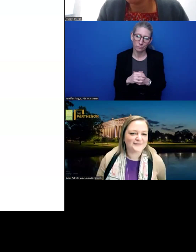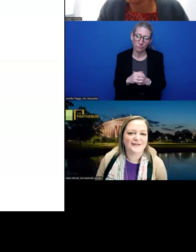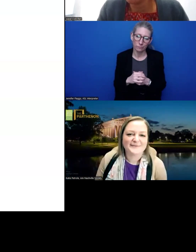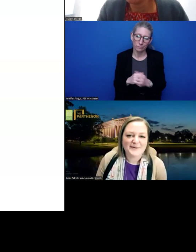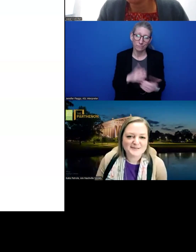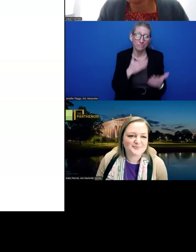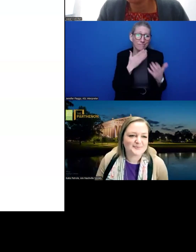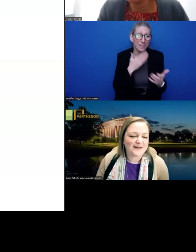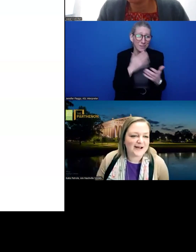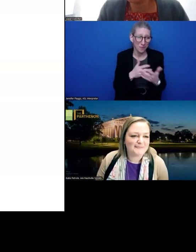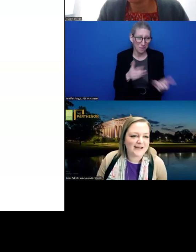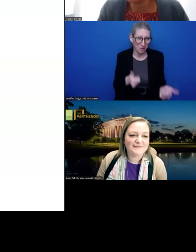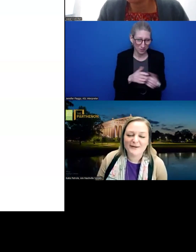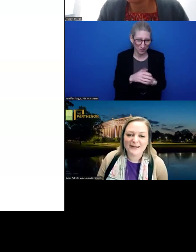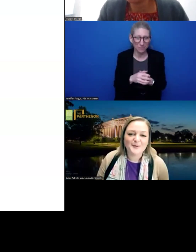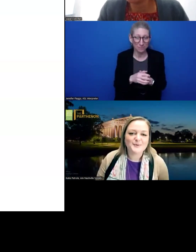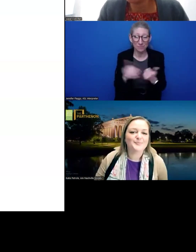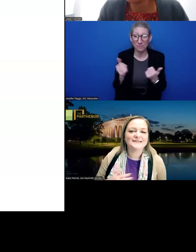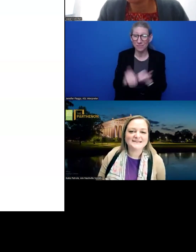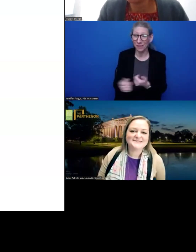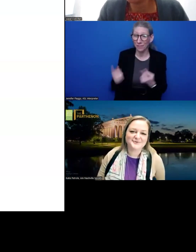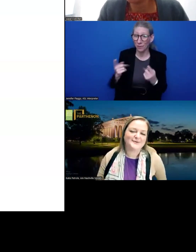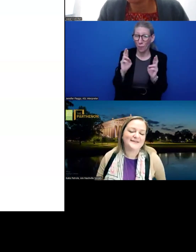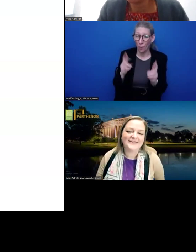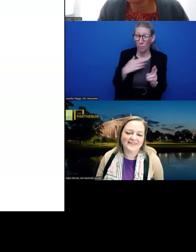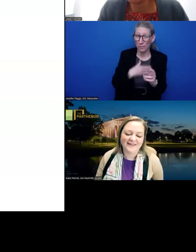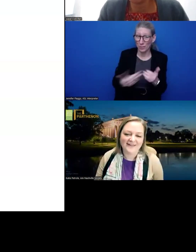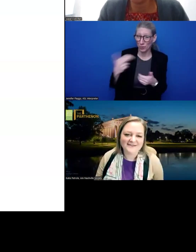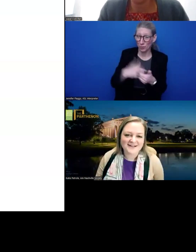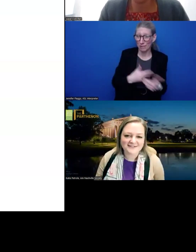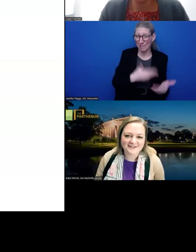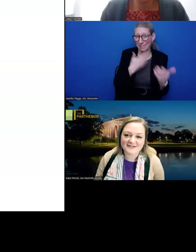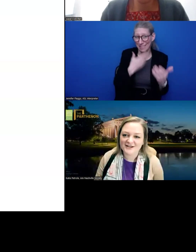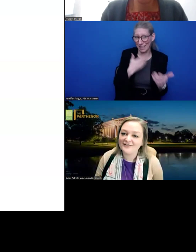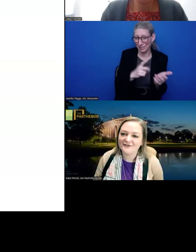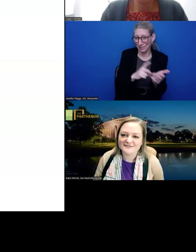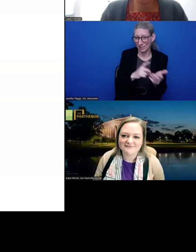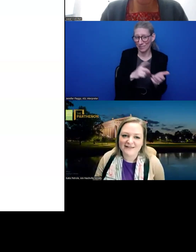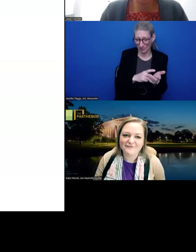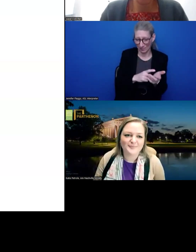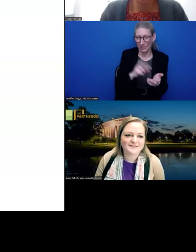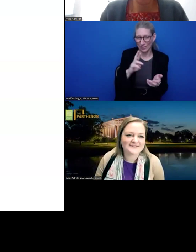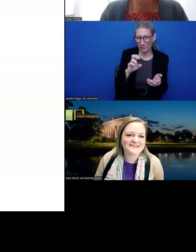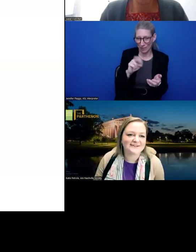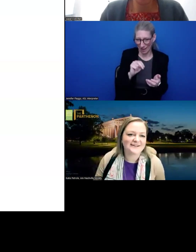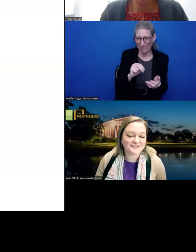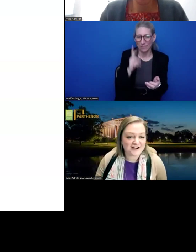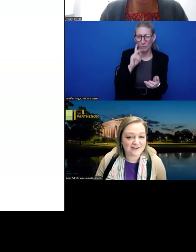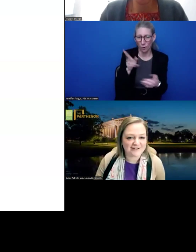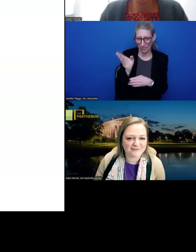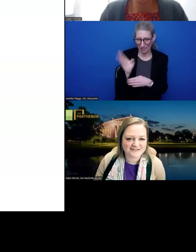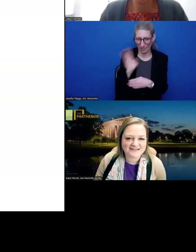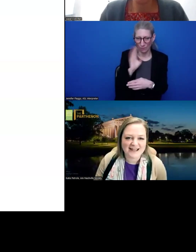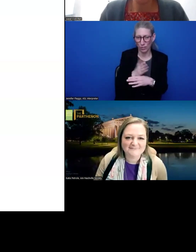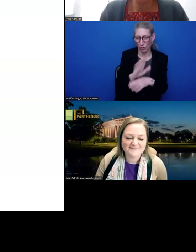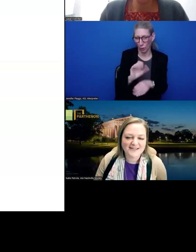Thank you very much. Everyone, I hope you will please join me in thanking Dr. Iyaxel Cojtí Ren for presenting and sharing